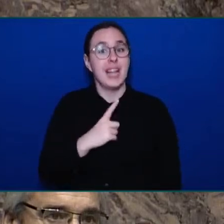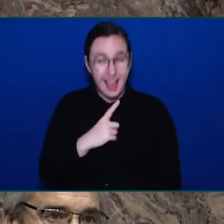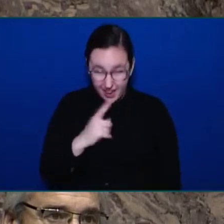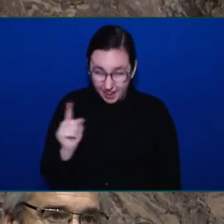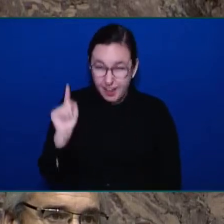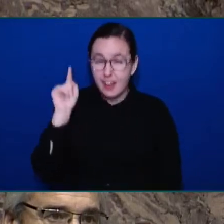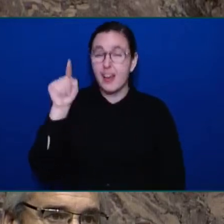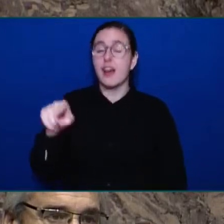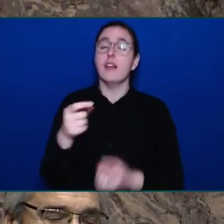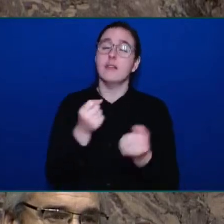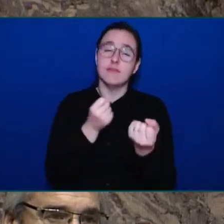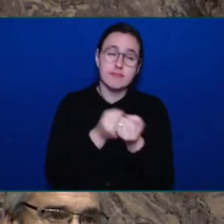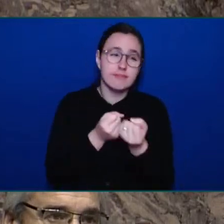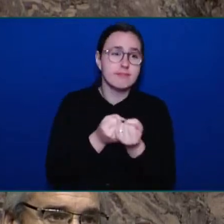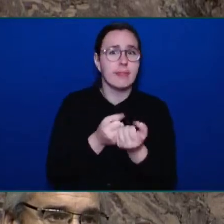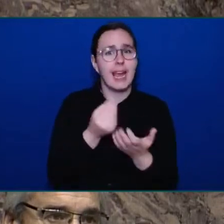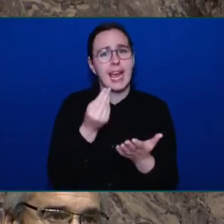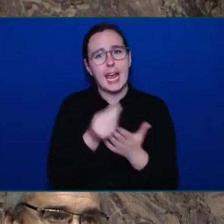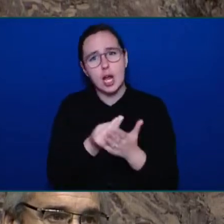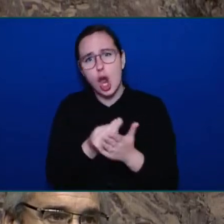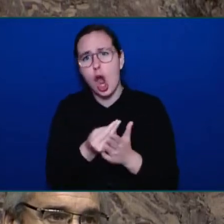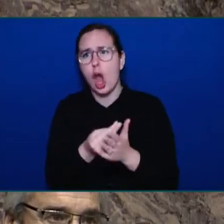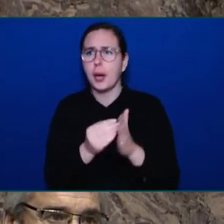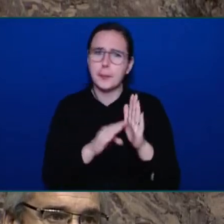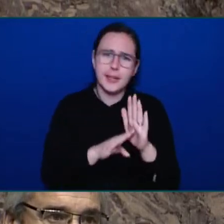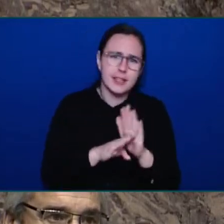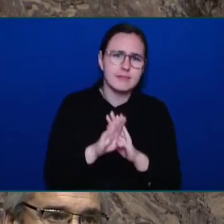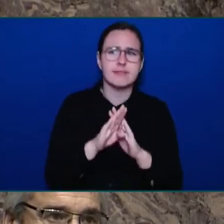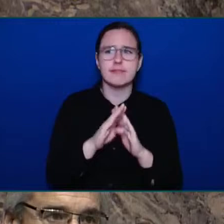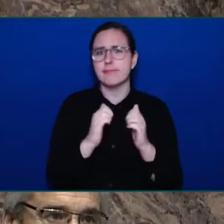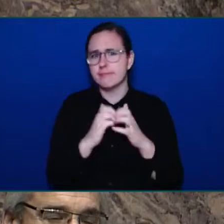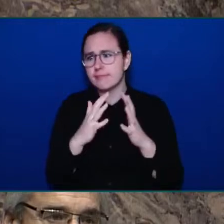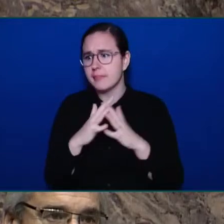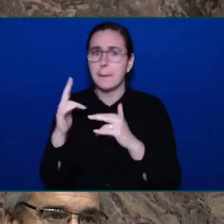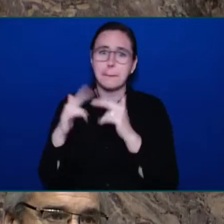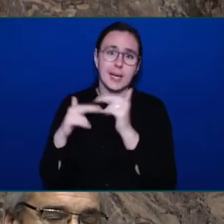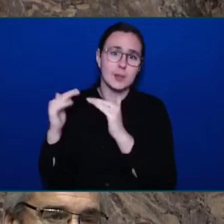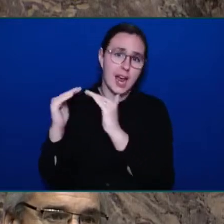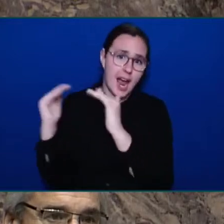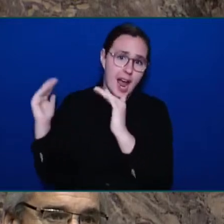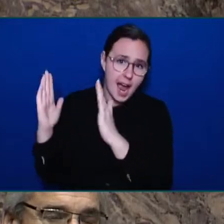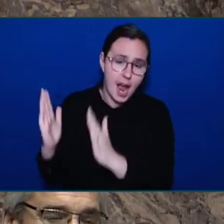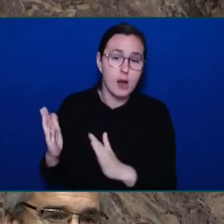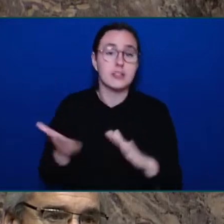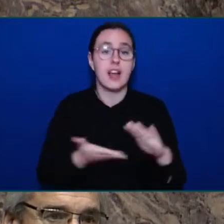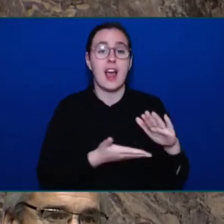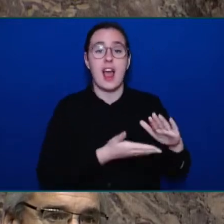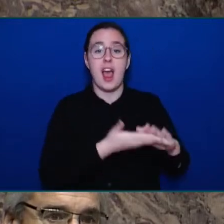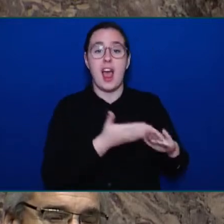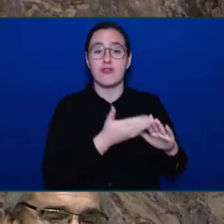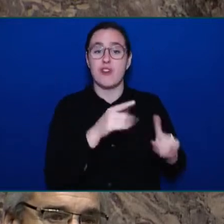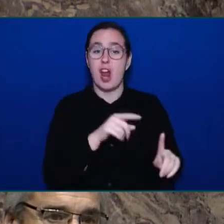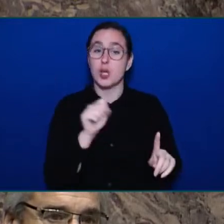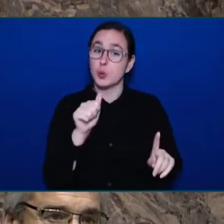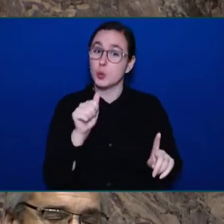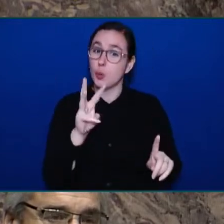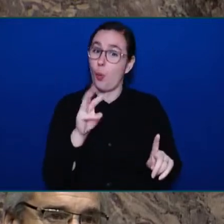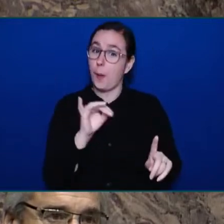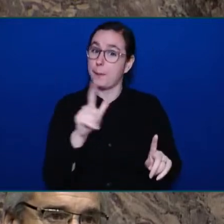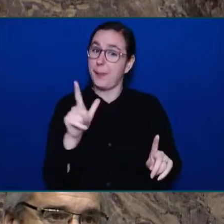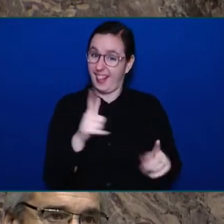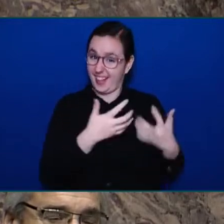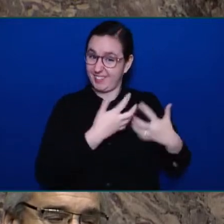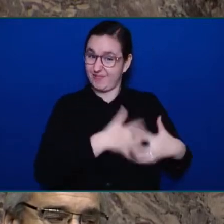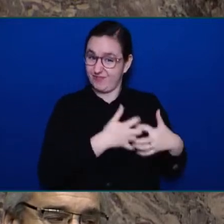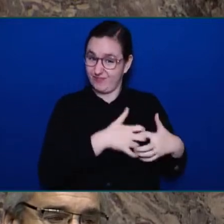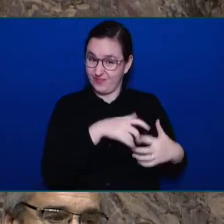Beaver Valley Sawmill. As if they weren't busy enough already, they started Chilcotin Airways and bought the Valley View Motel, built